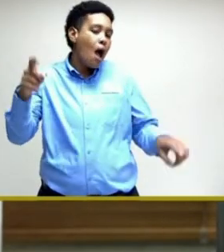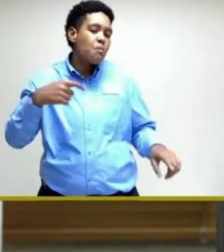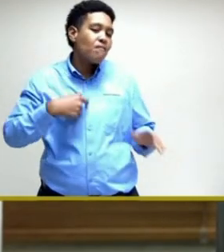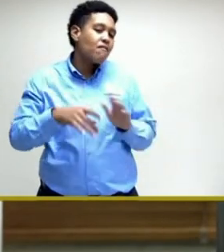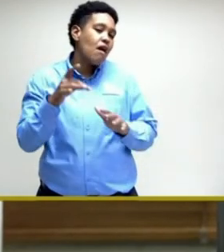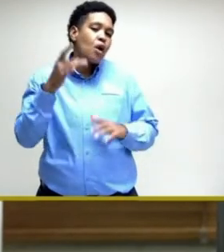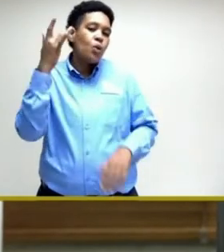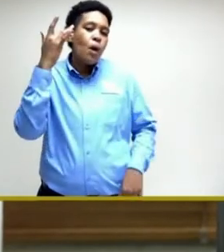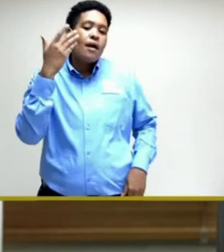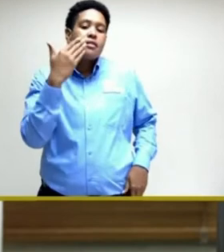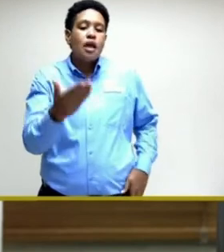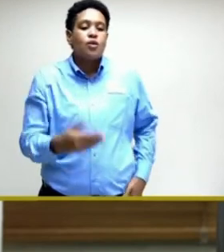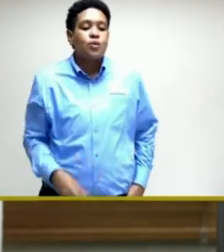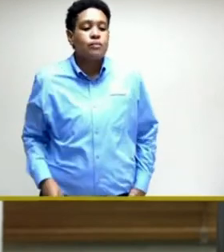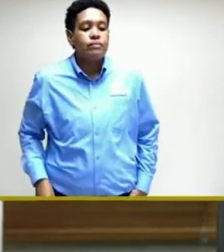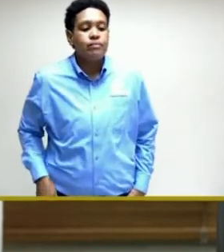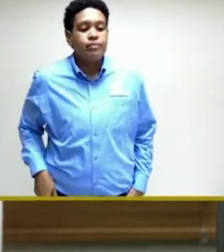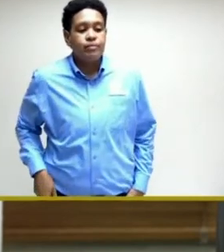Thank you.